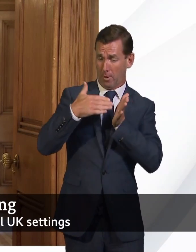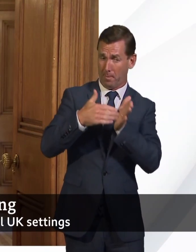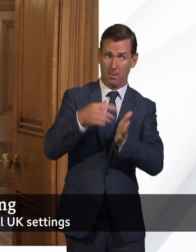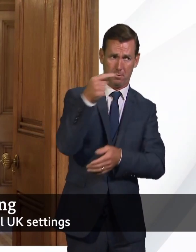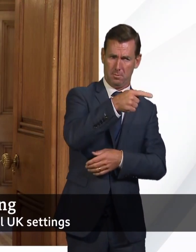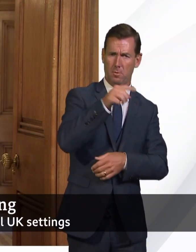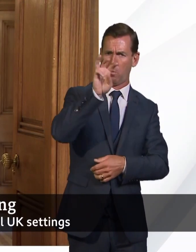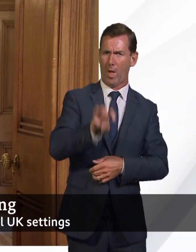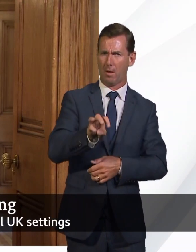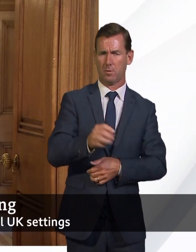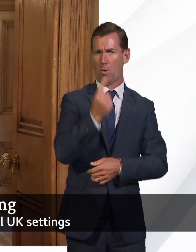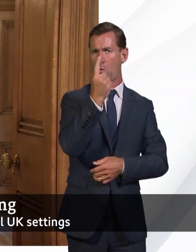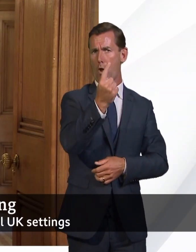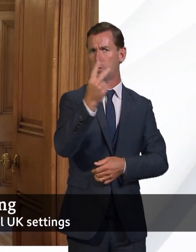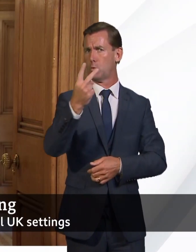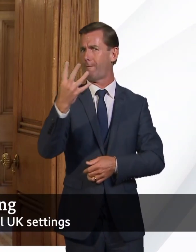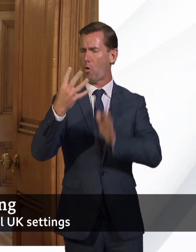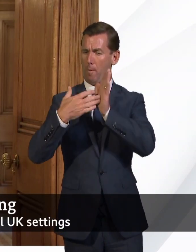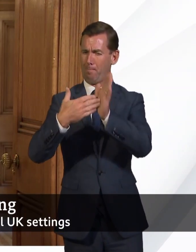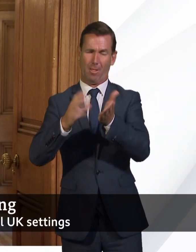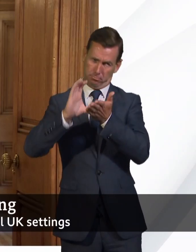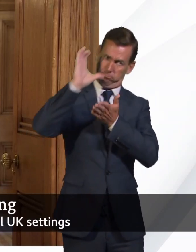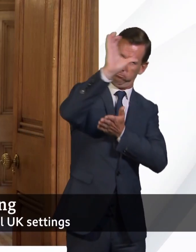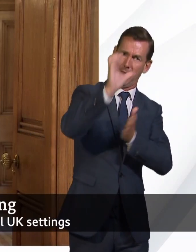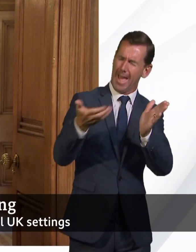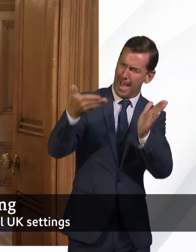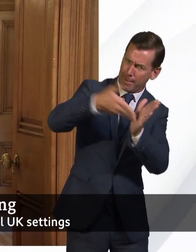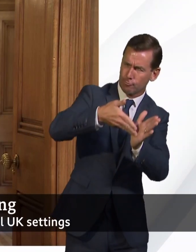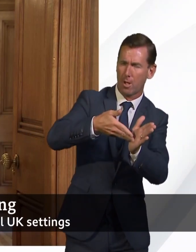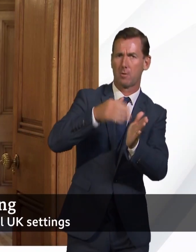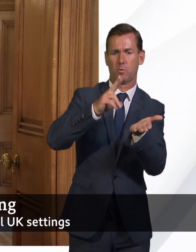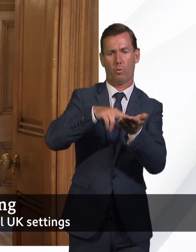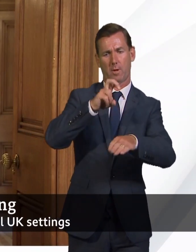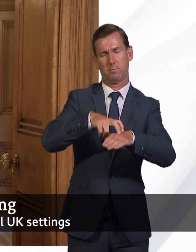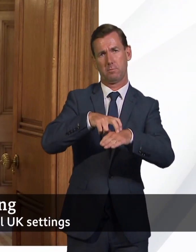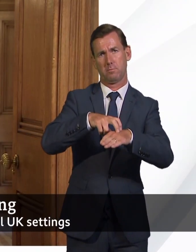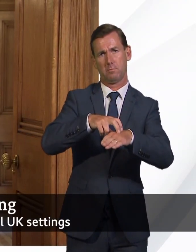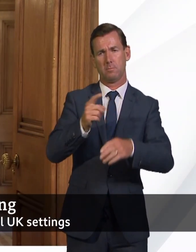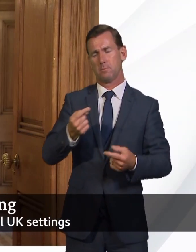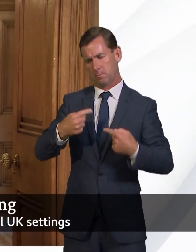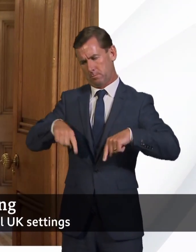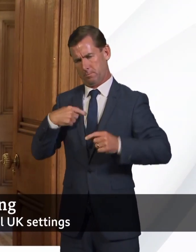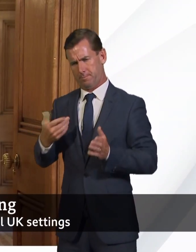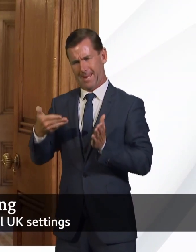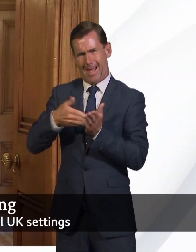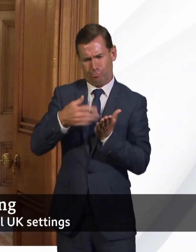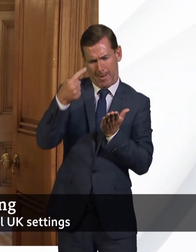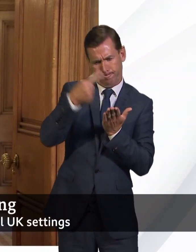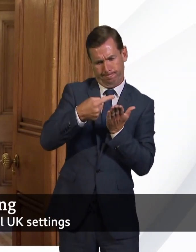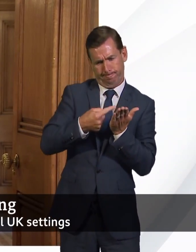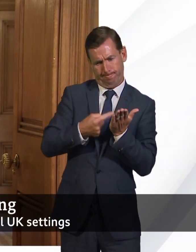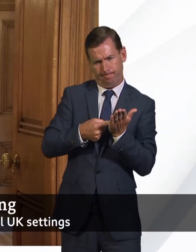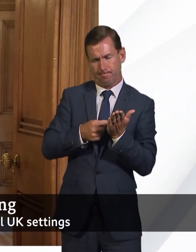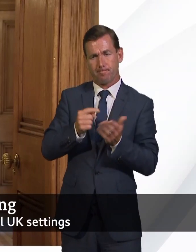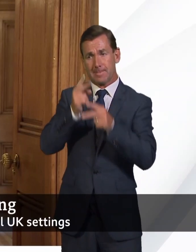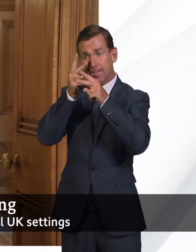and £124 million for Northern Ireland. We've put extra infection control procedures in place and prioritised testing in